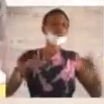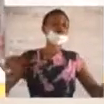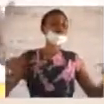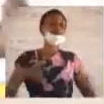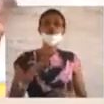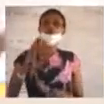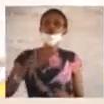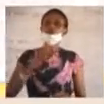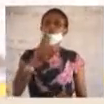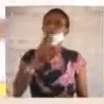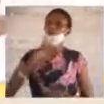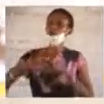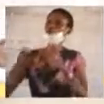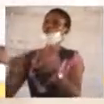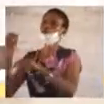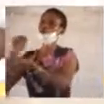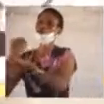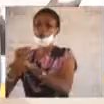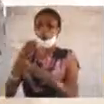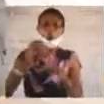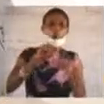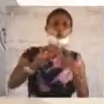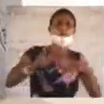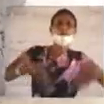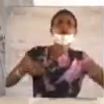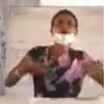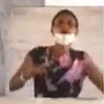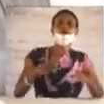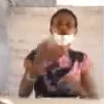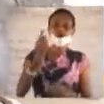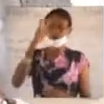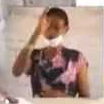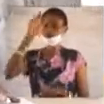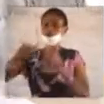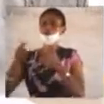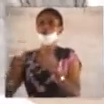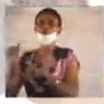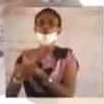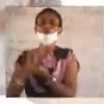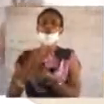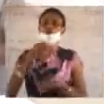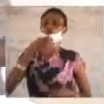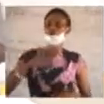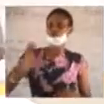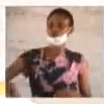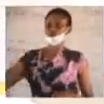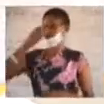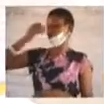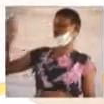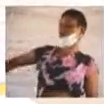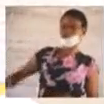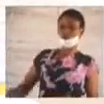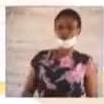those days, the woman will stay at home to take care of the children. But today, opposite is